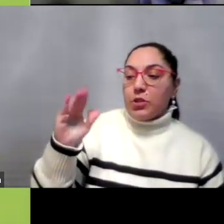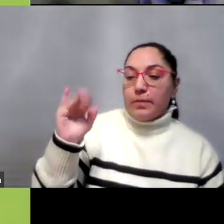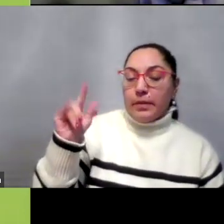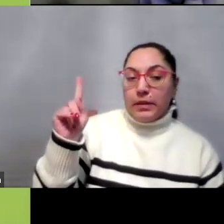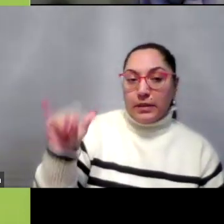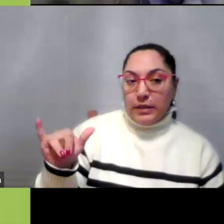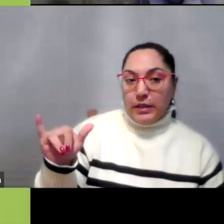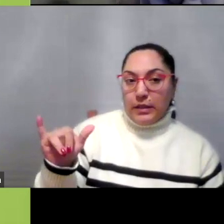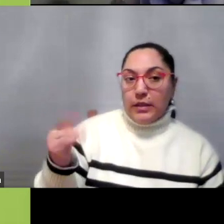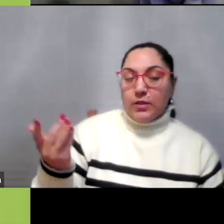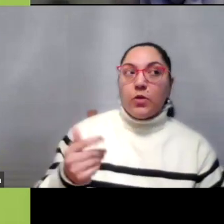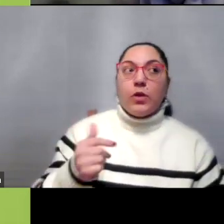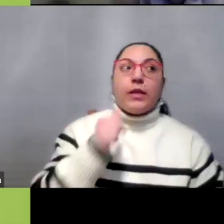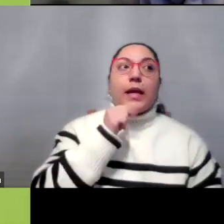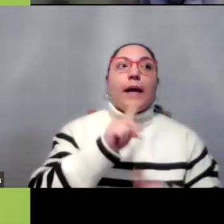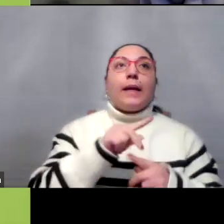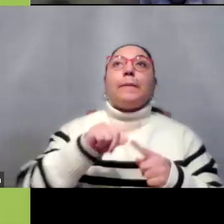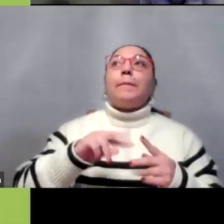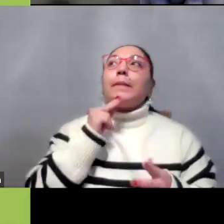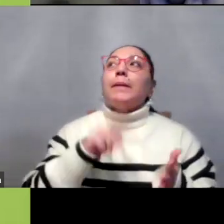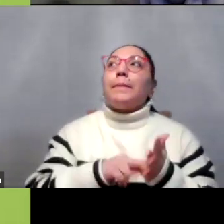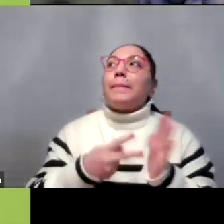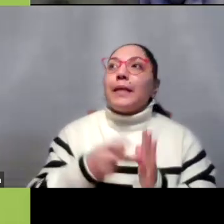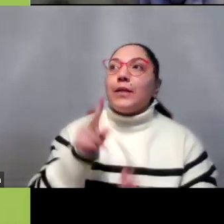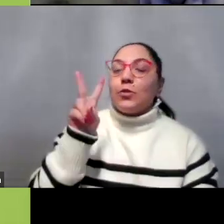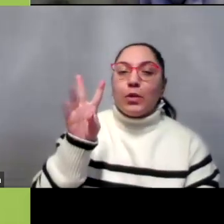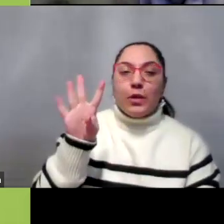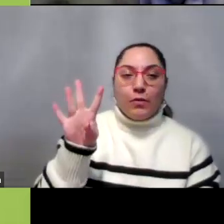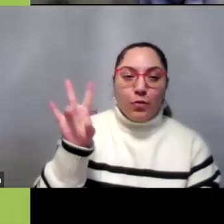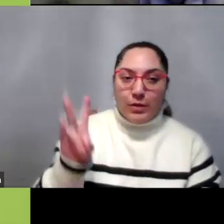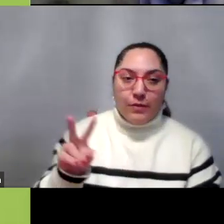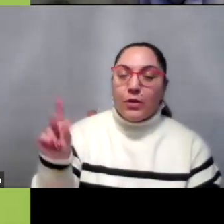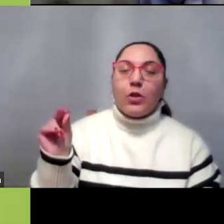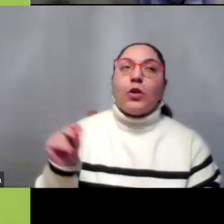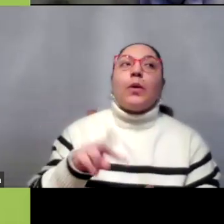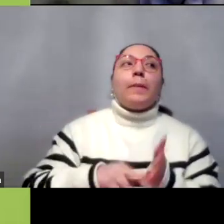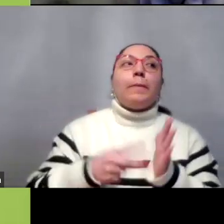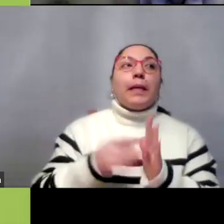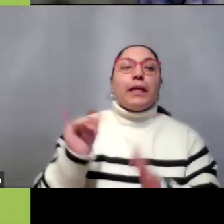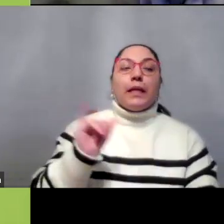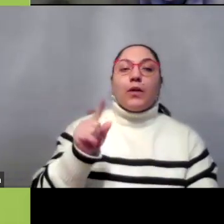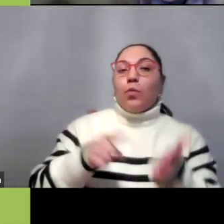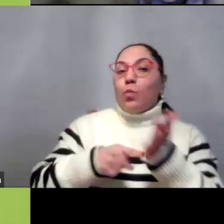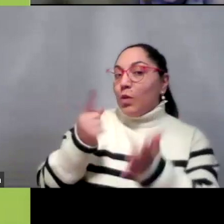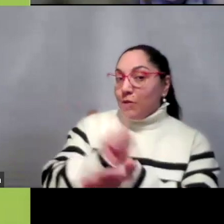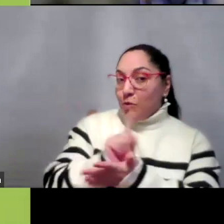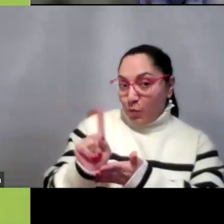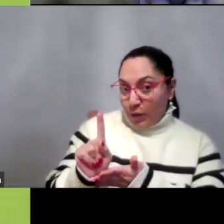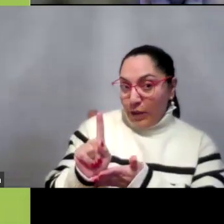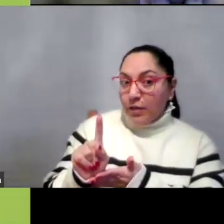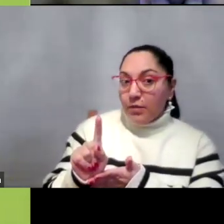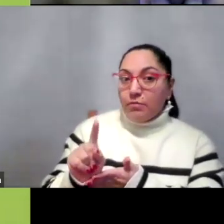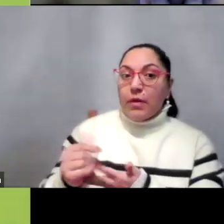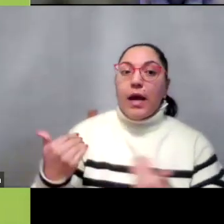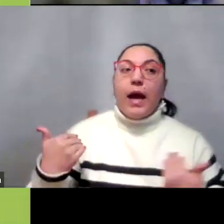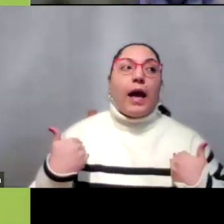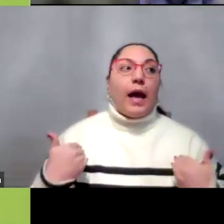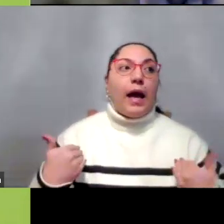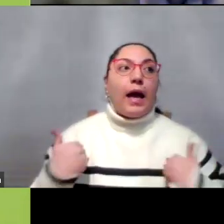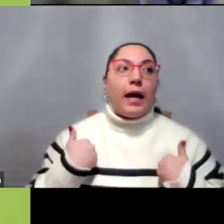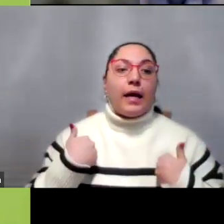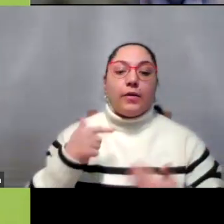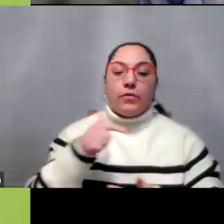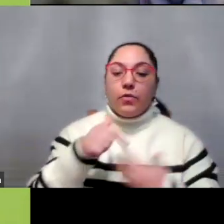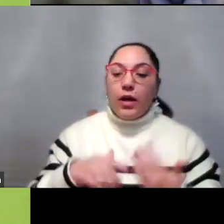is not what you think. It's not a 24/7 service. It's usually once a week care coordination service where it's kind of like